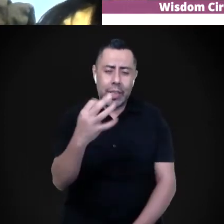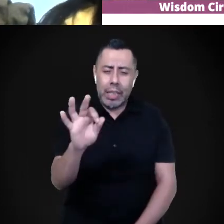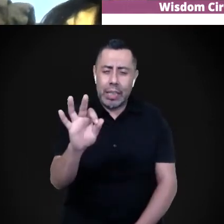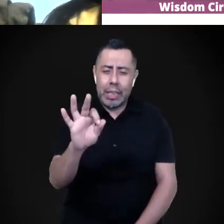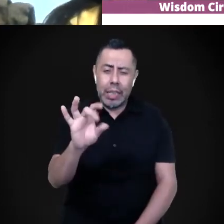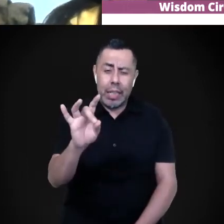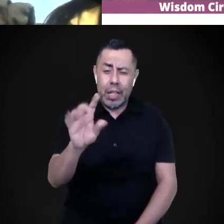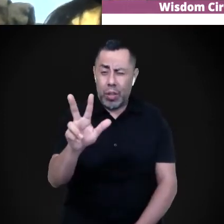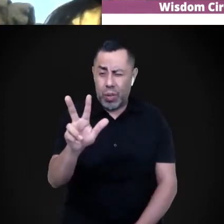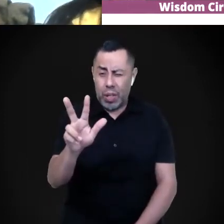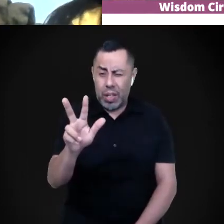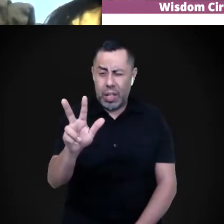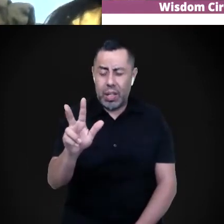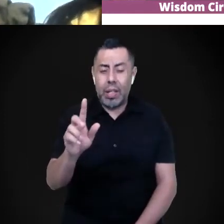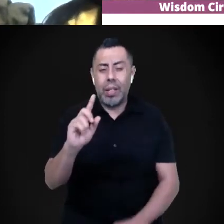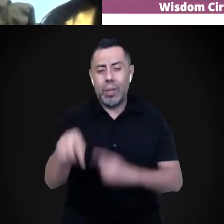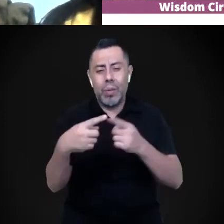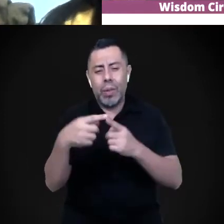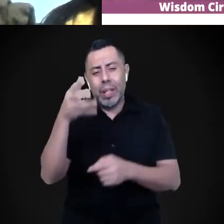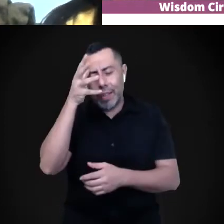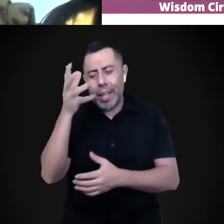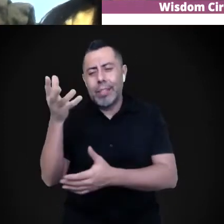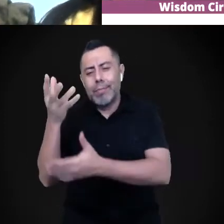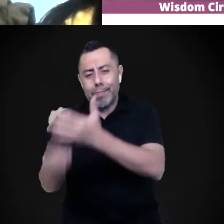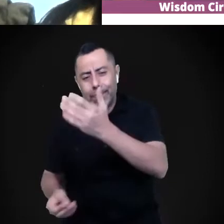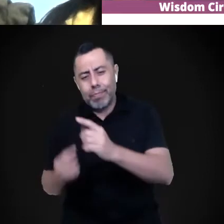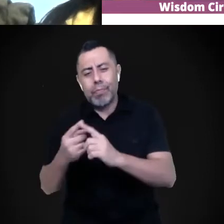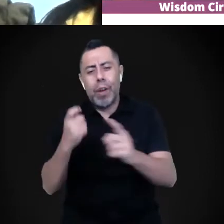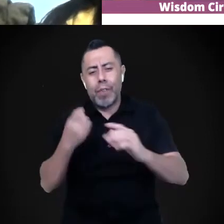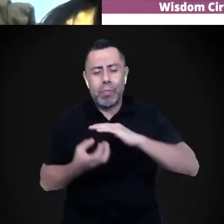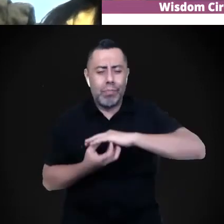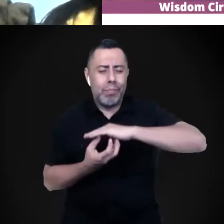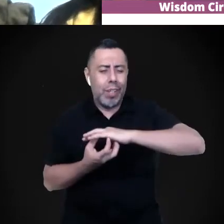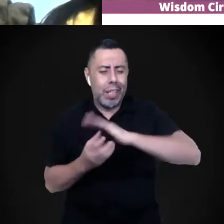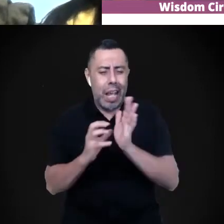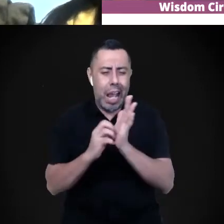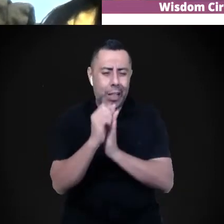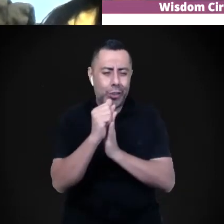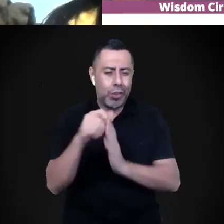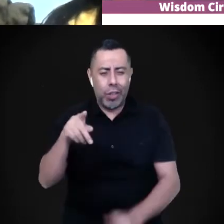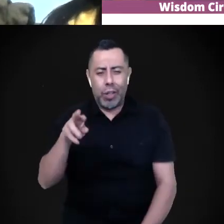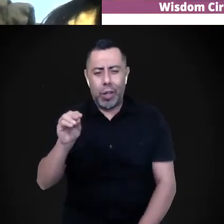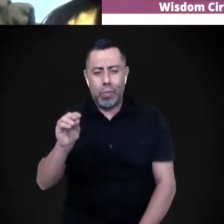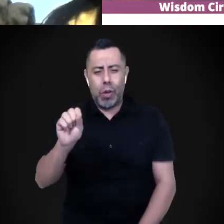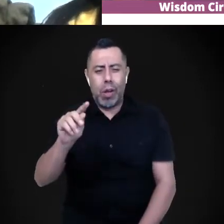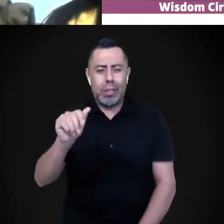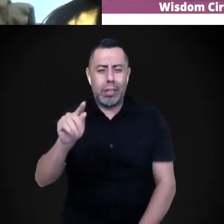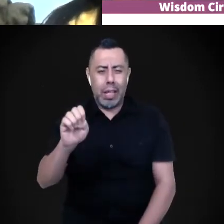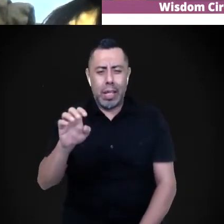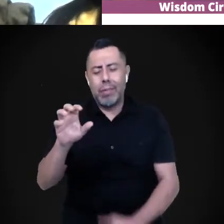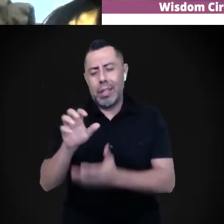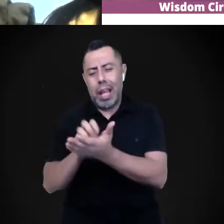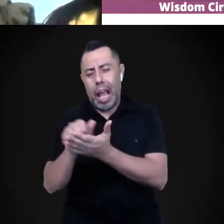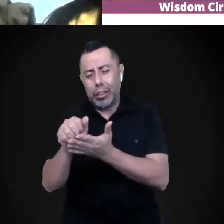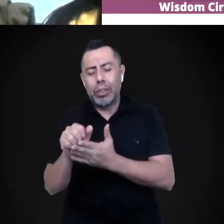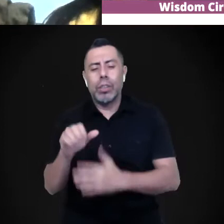1983, when we lost my dad to prostate cancer. From there, mom was alone for 10